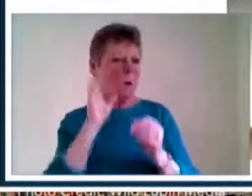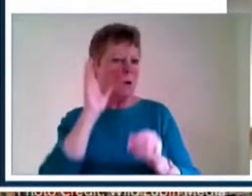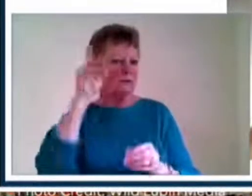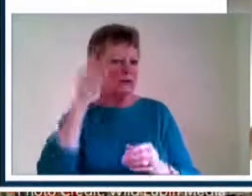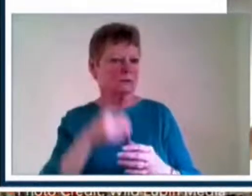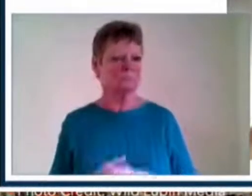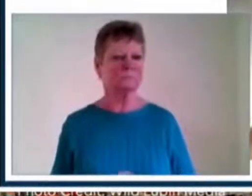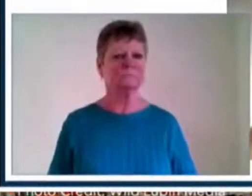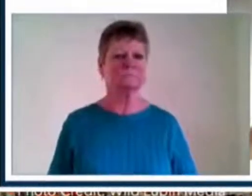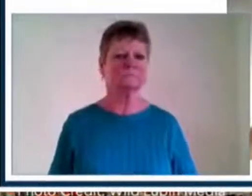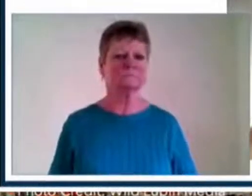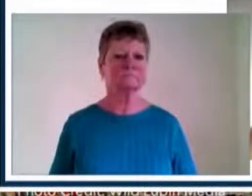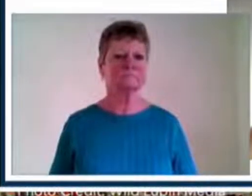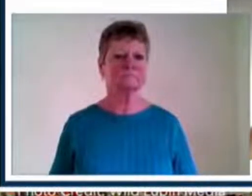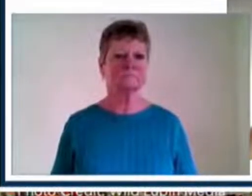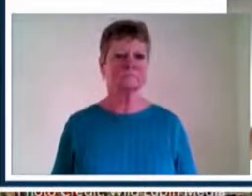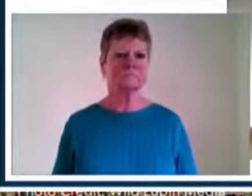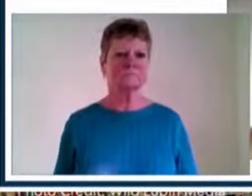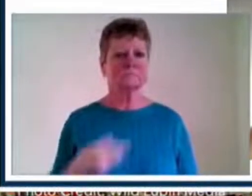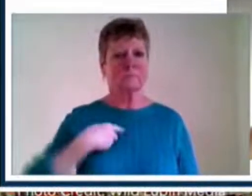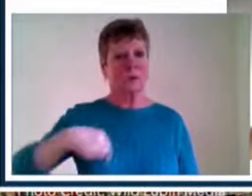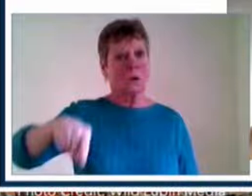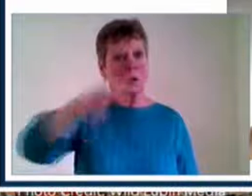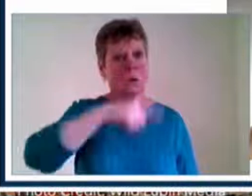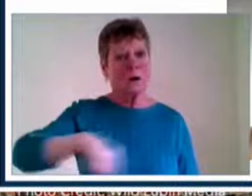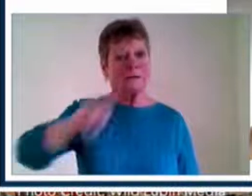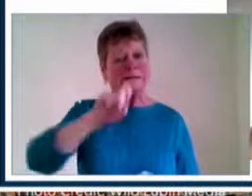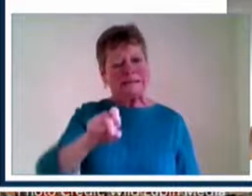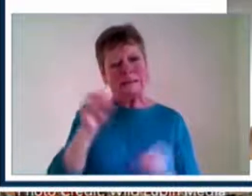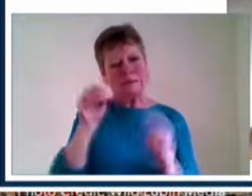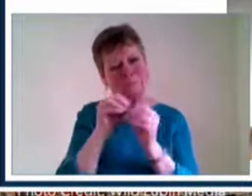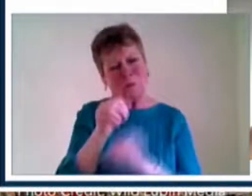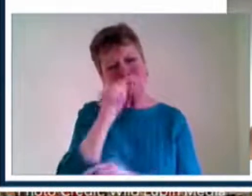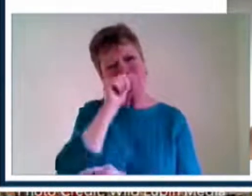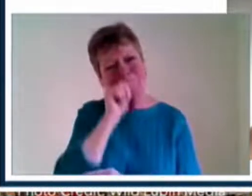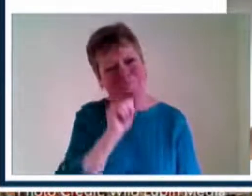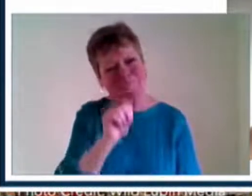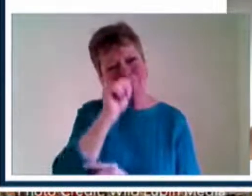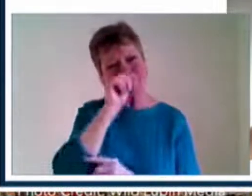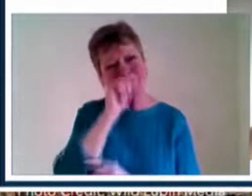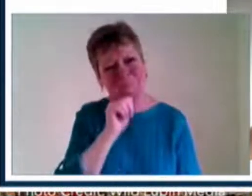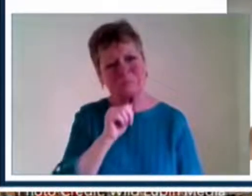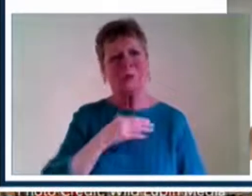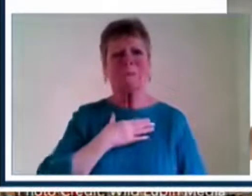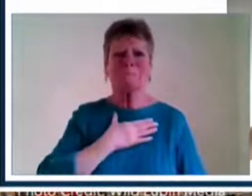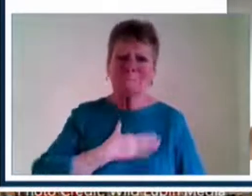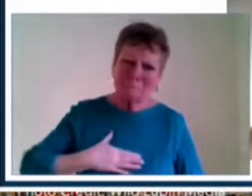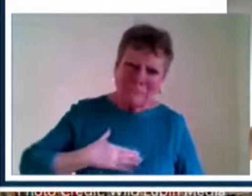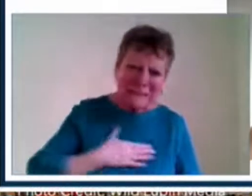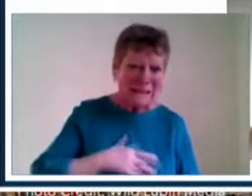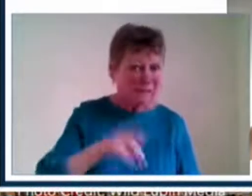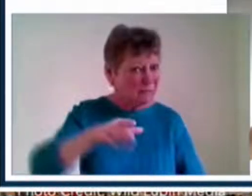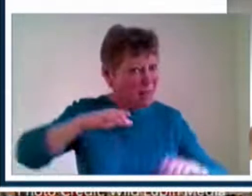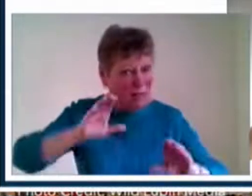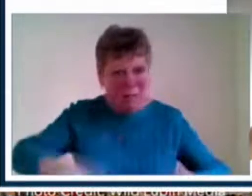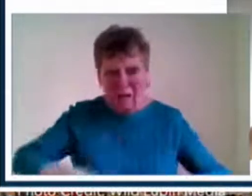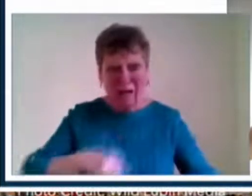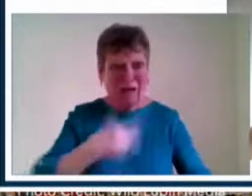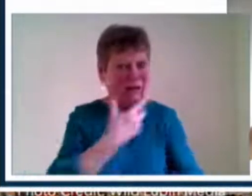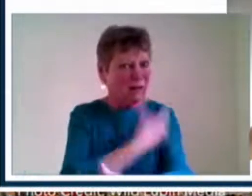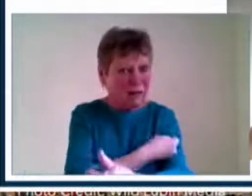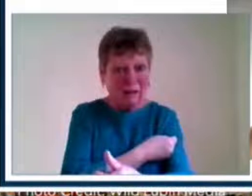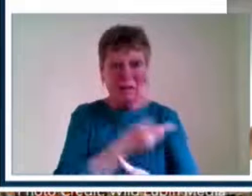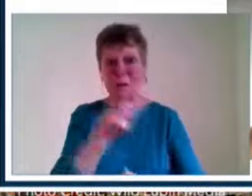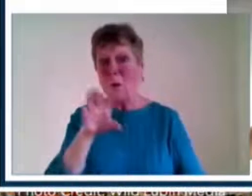In closing, I'd like to say we all need each other to hang on for a couple more weeks, and please, if you haven't gotten your booster or any doses